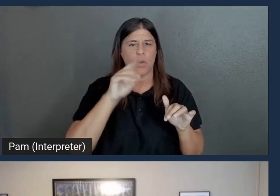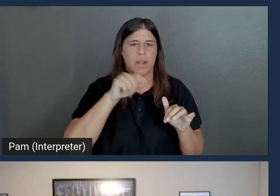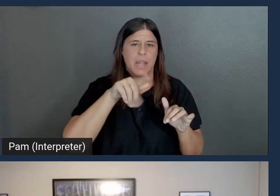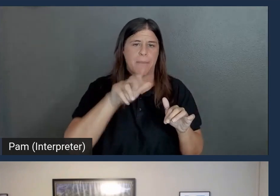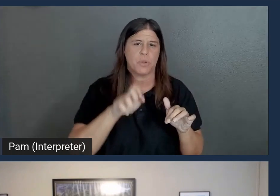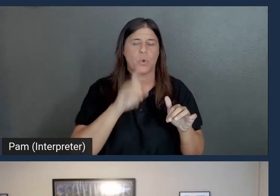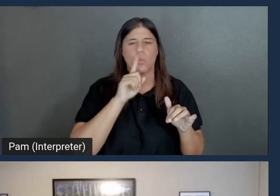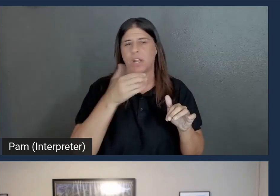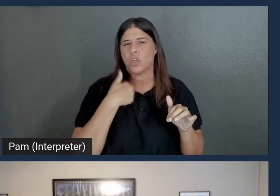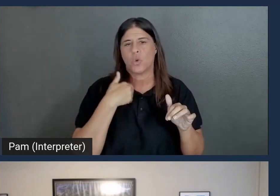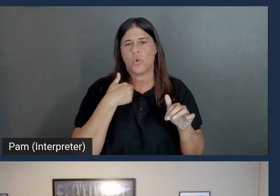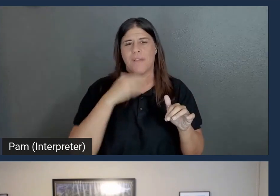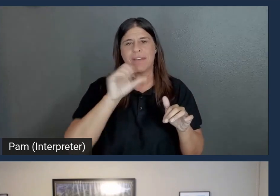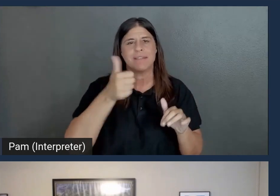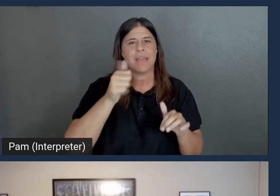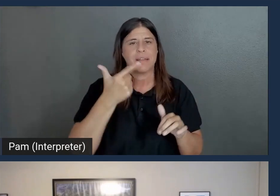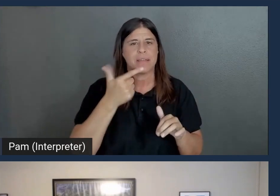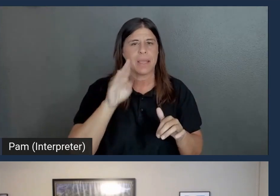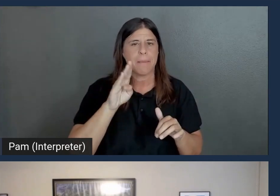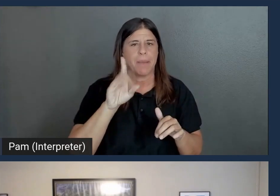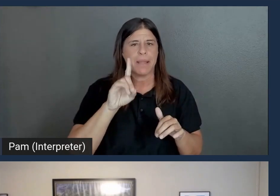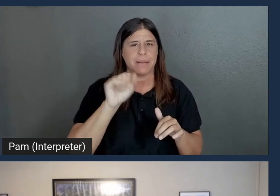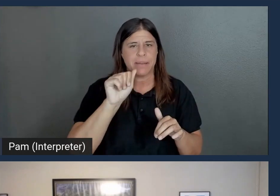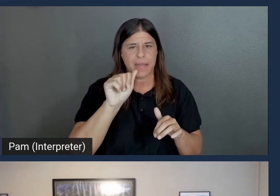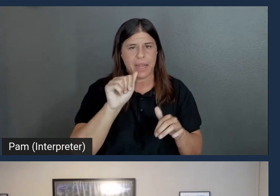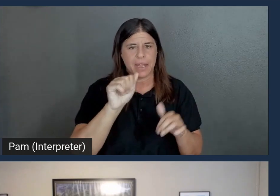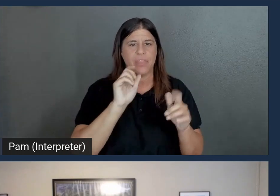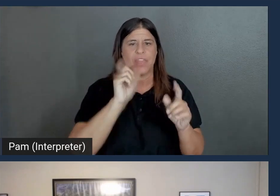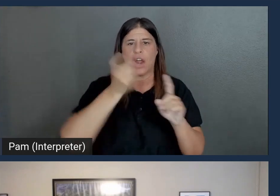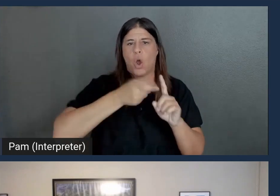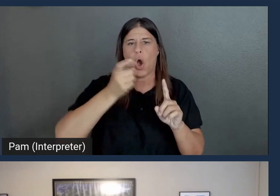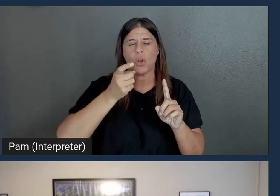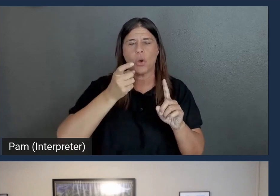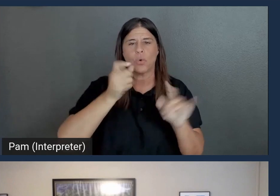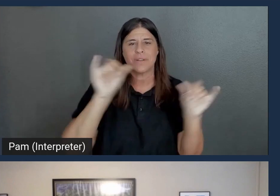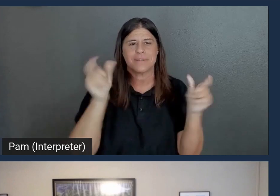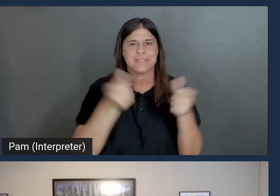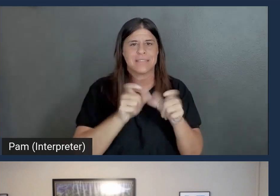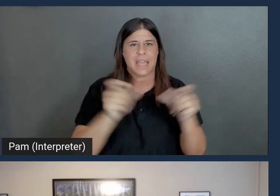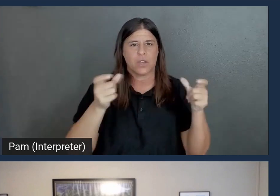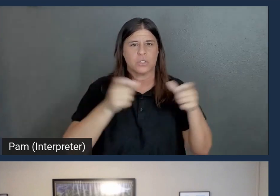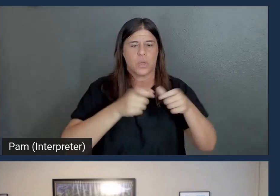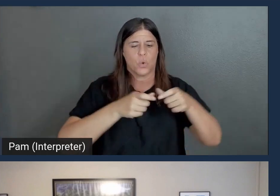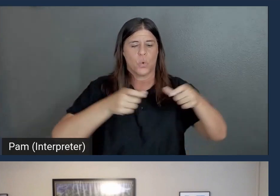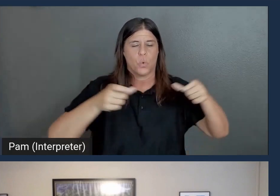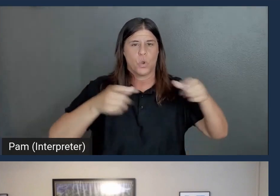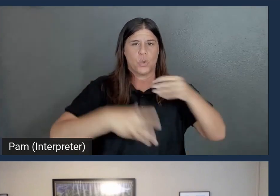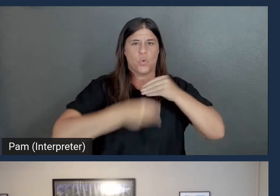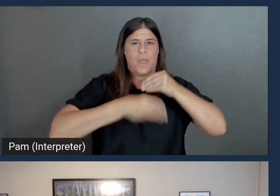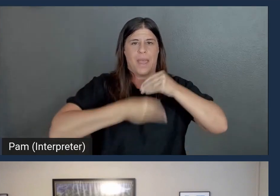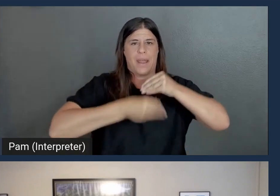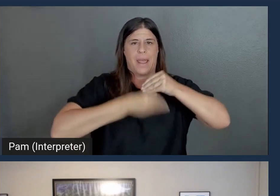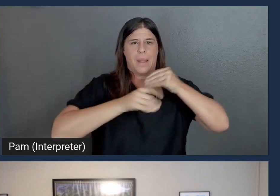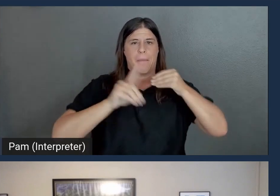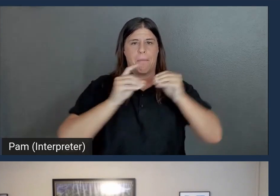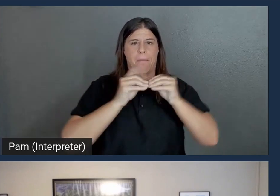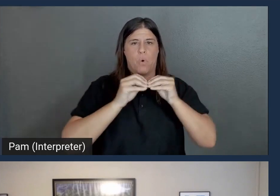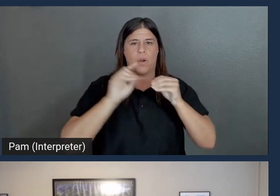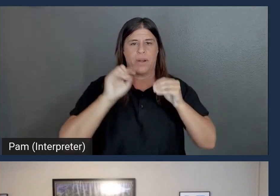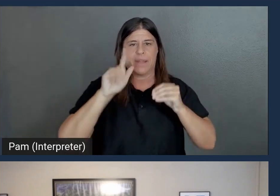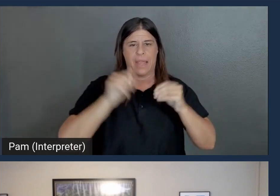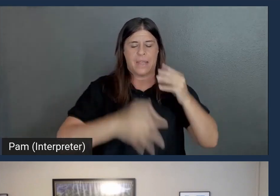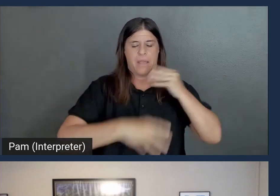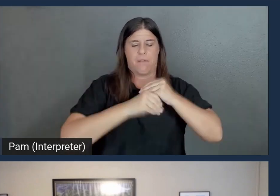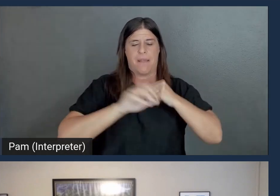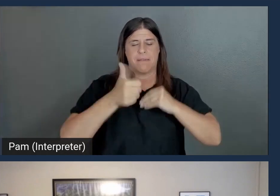get a 10 gigabyte data chunk that auto scales as you add more and more data. So as you add more and more data, it will basically add another 10 gigabyte